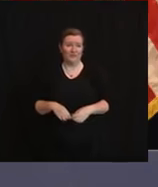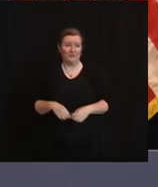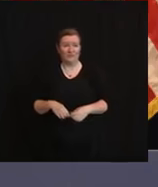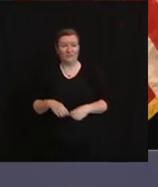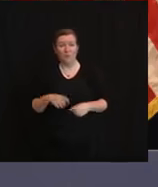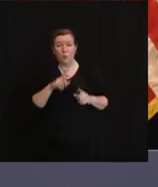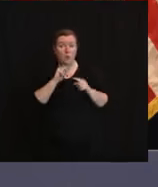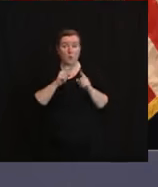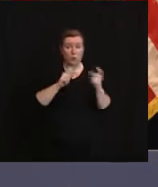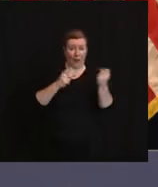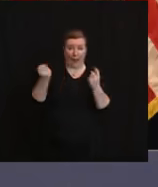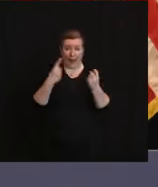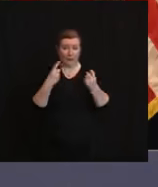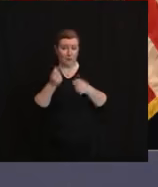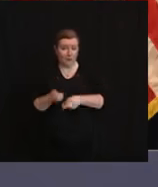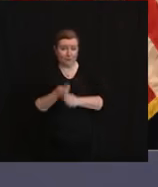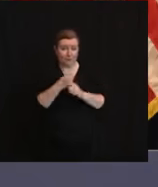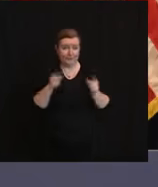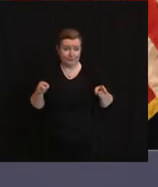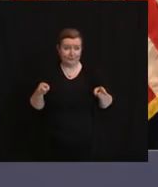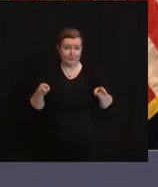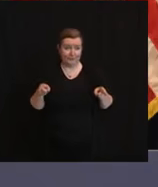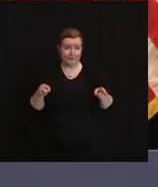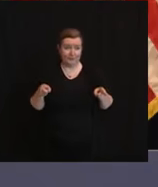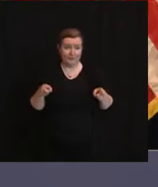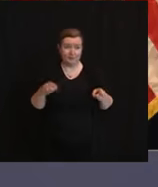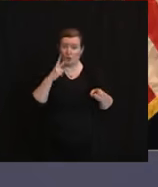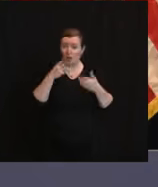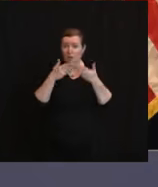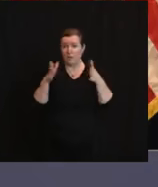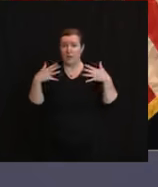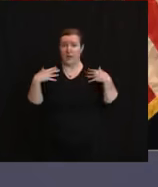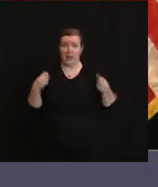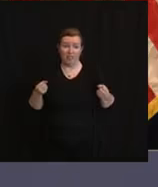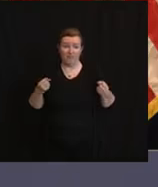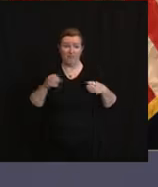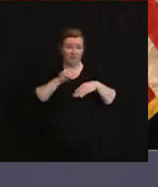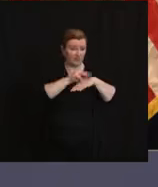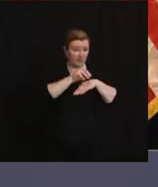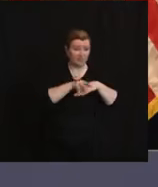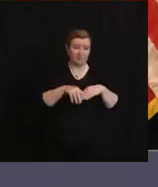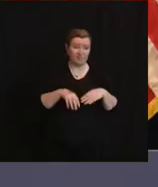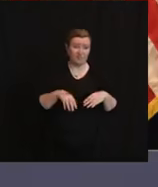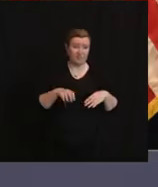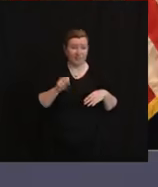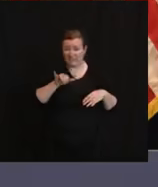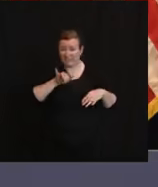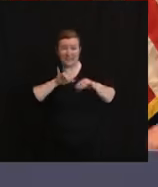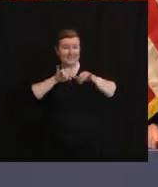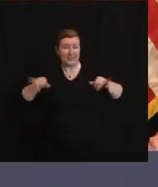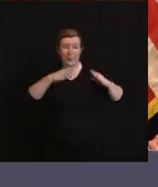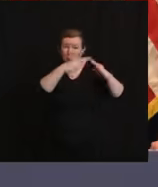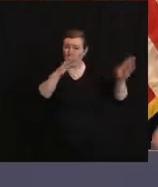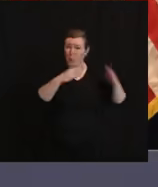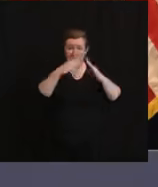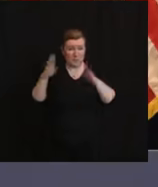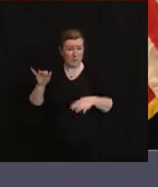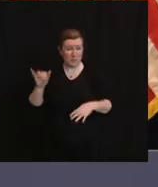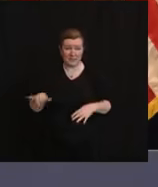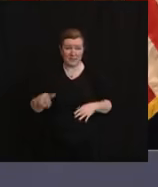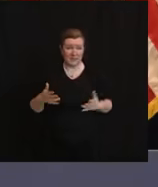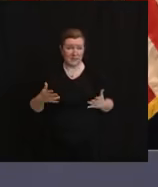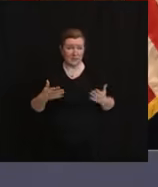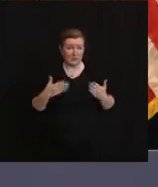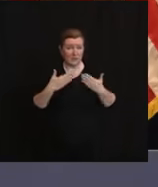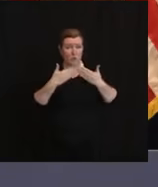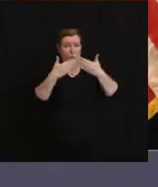on public health guidance on the idea that people need to be staying at home. And so the reason why certain things are open and certain things are